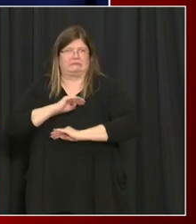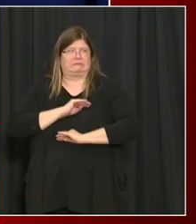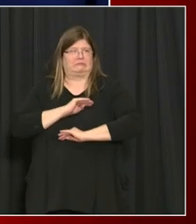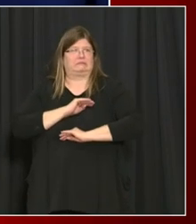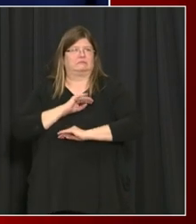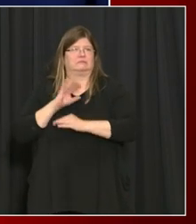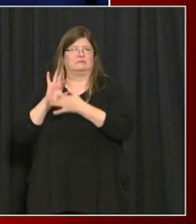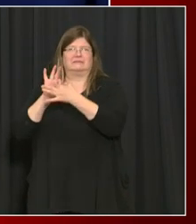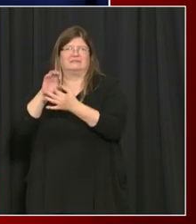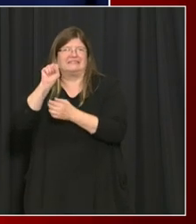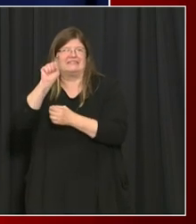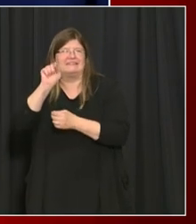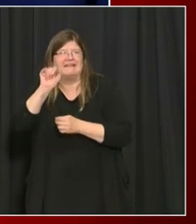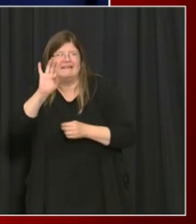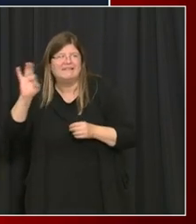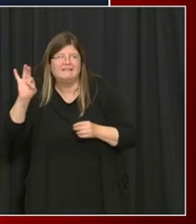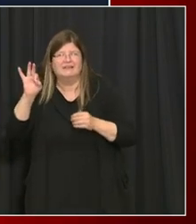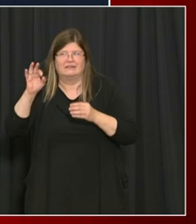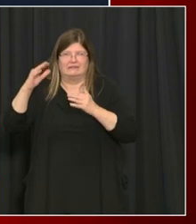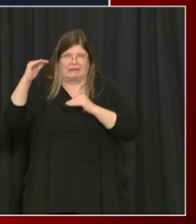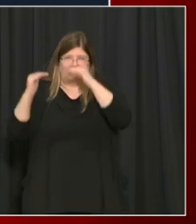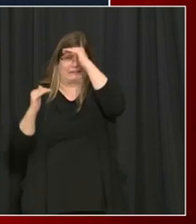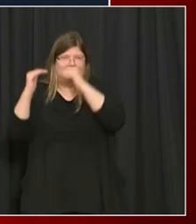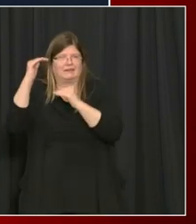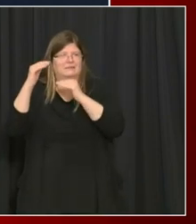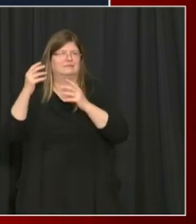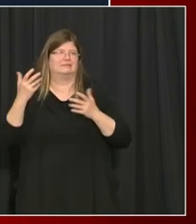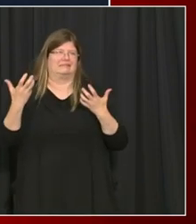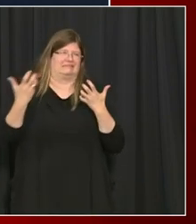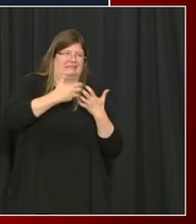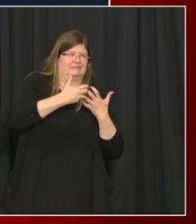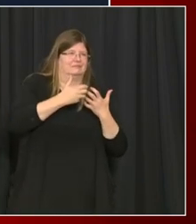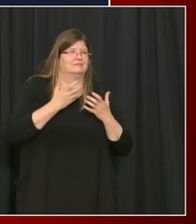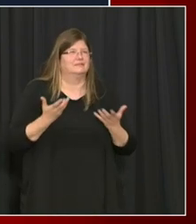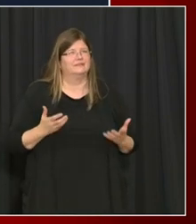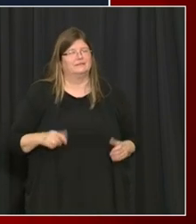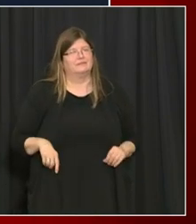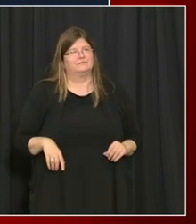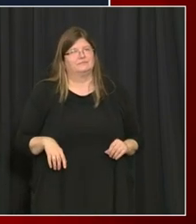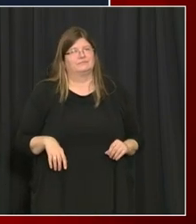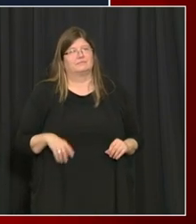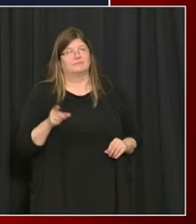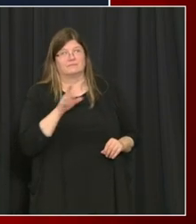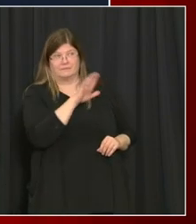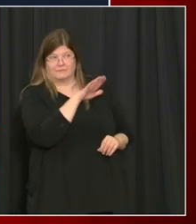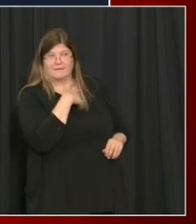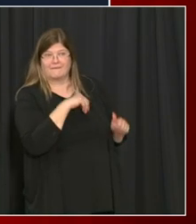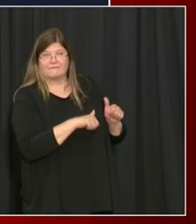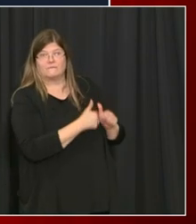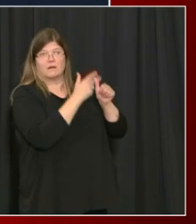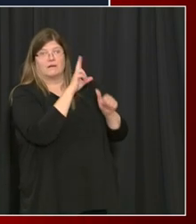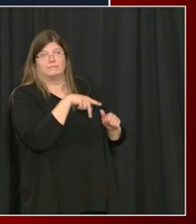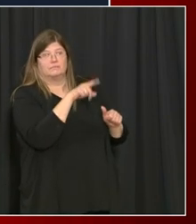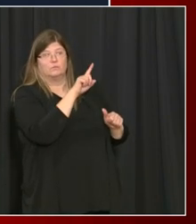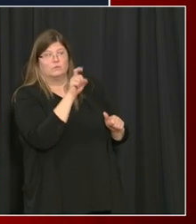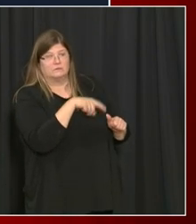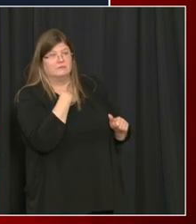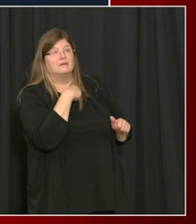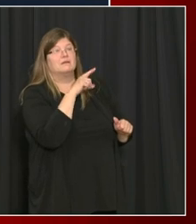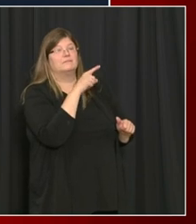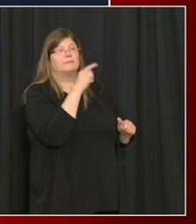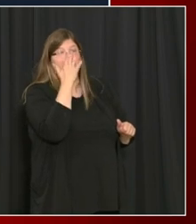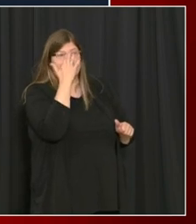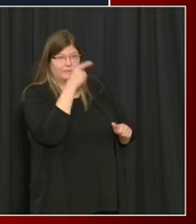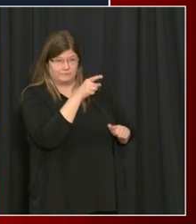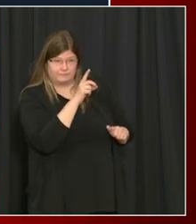with that. Okay. Follow up to that question, please. Okay. Dr. Smith, you were using these Abbott machines, and there was a question